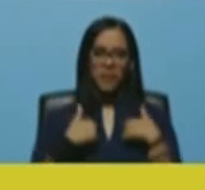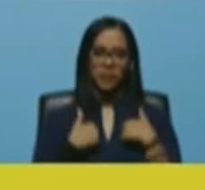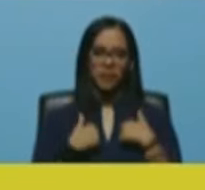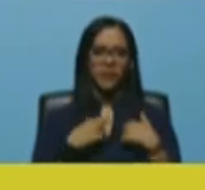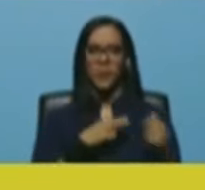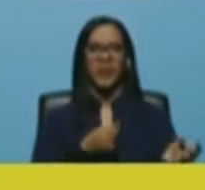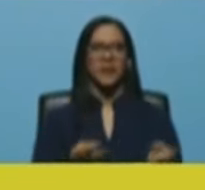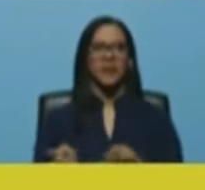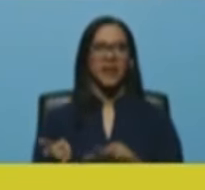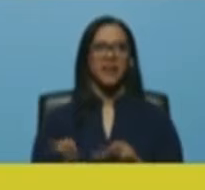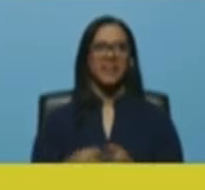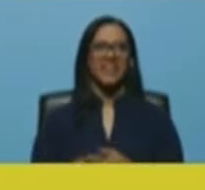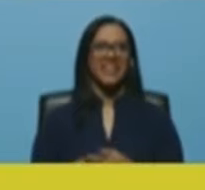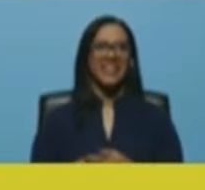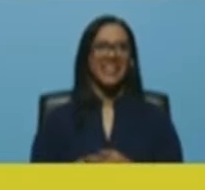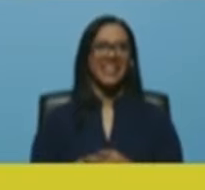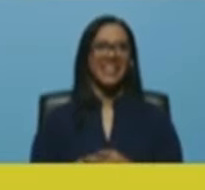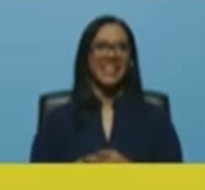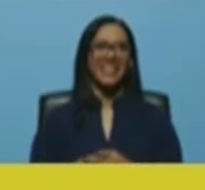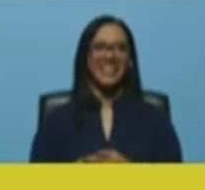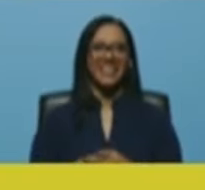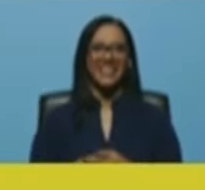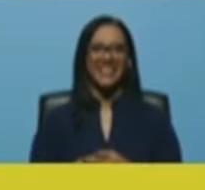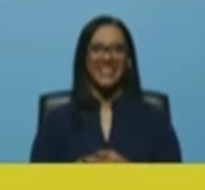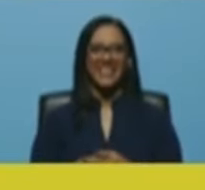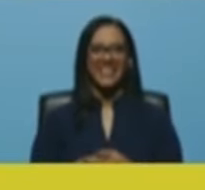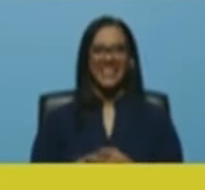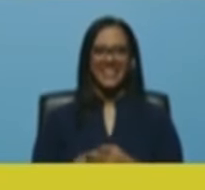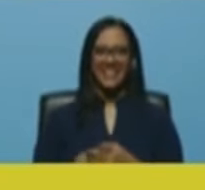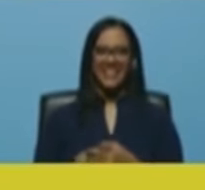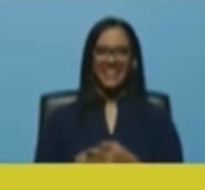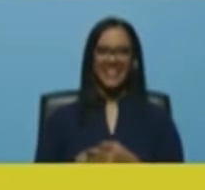a podcast is going to be